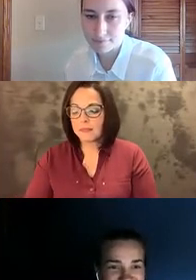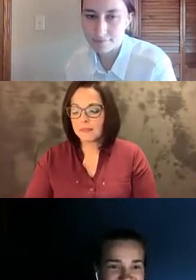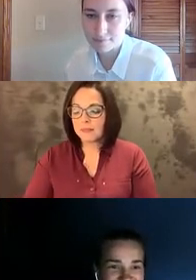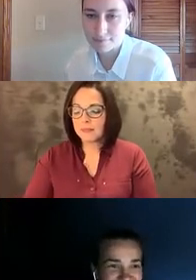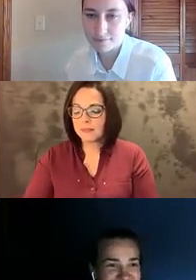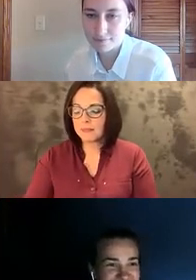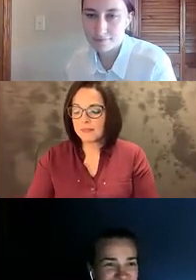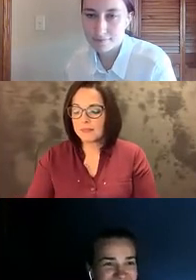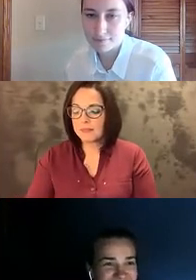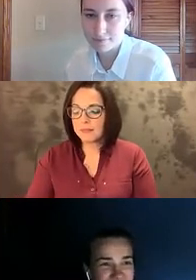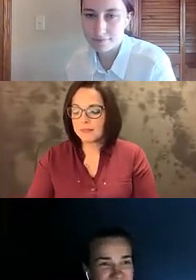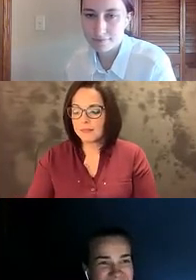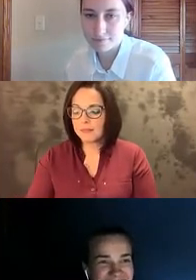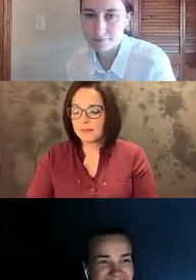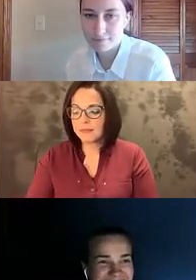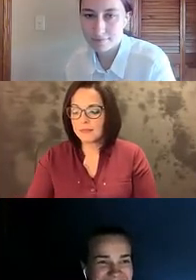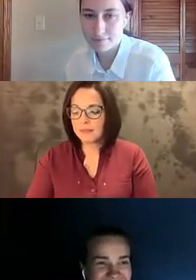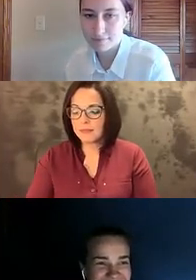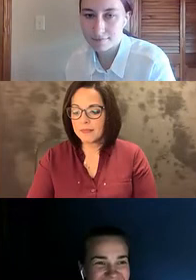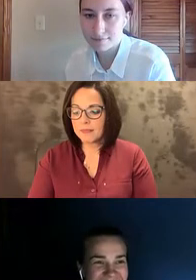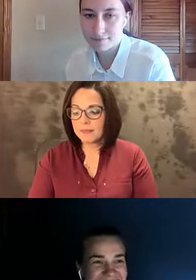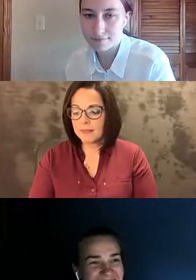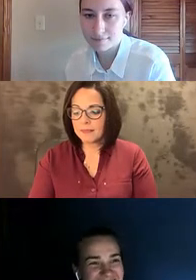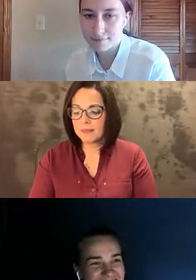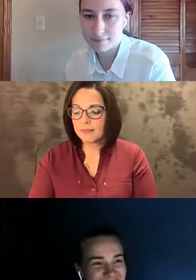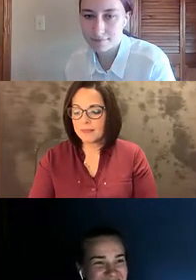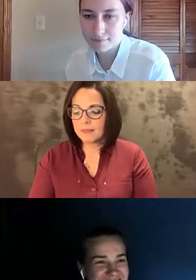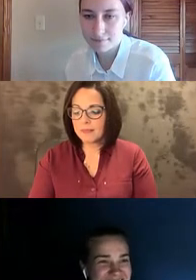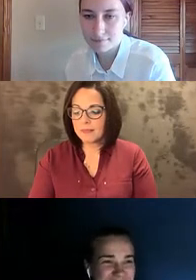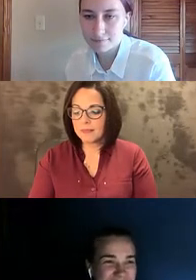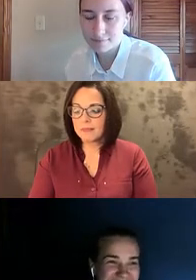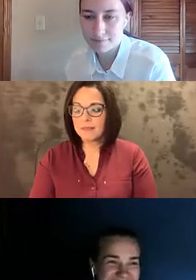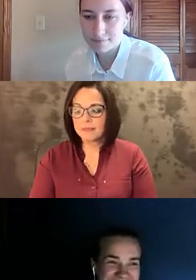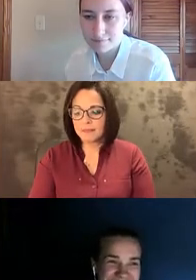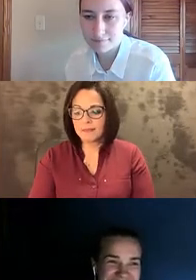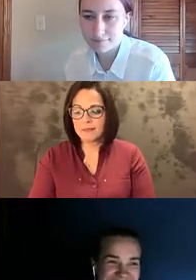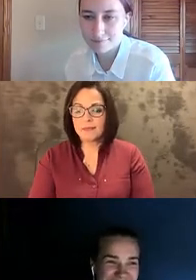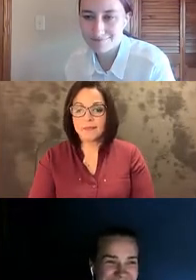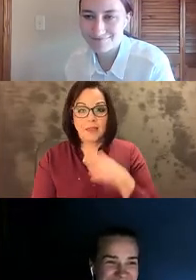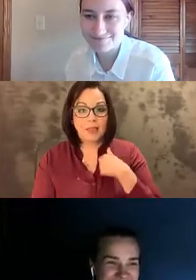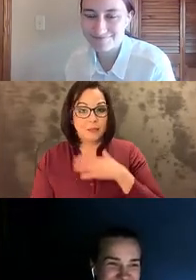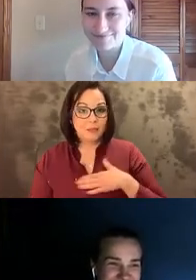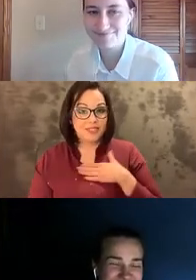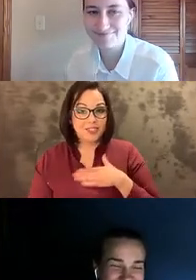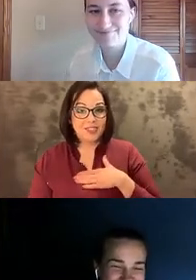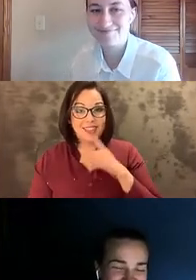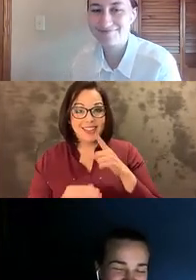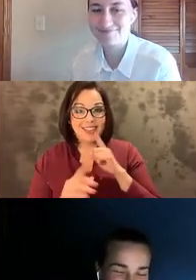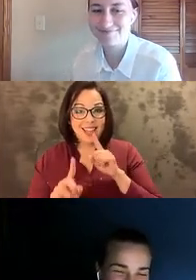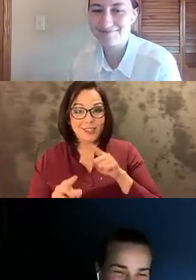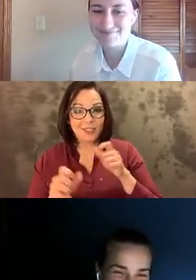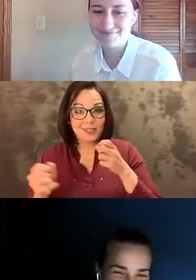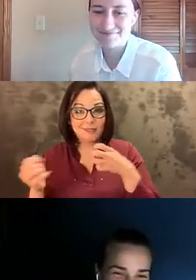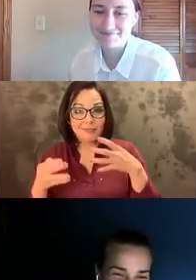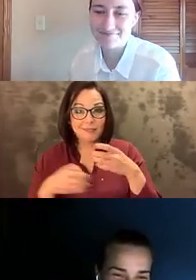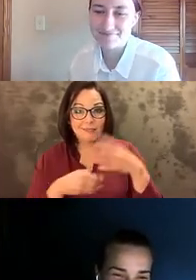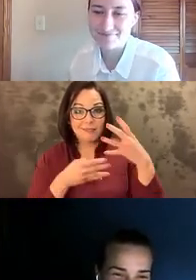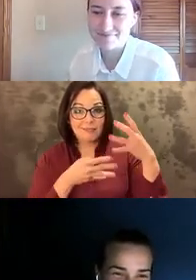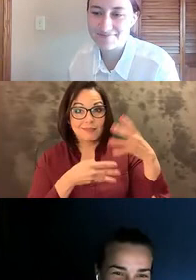Excellent. I appreciate seeing answers come in real time.